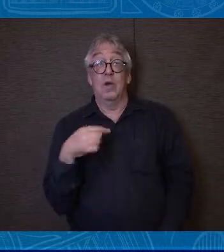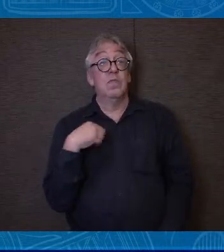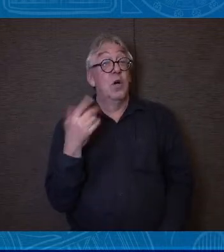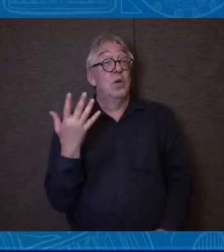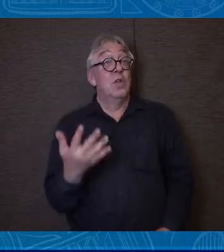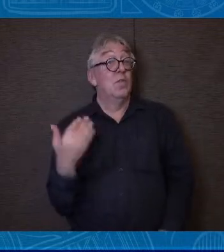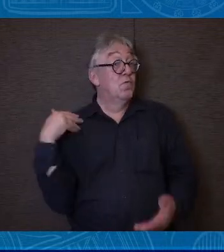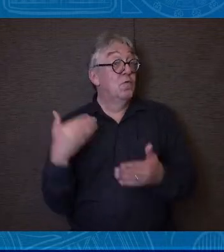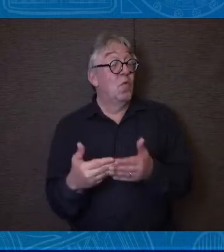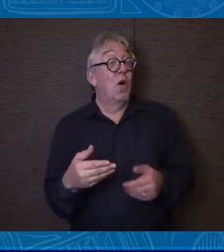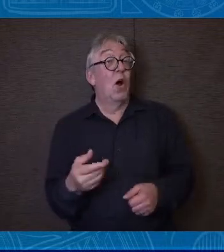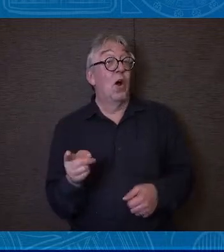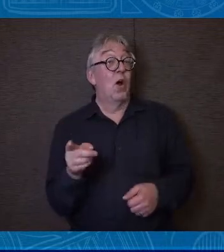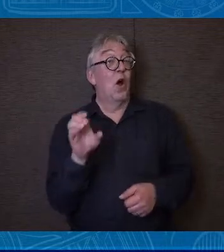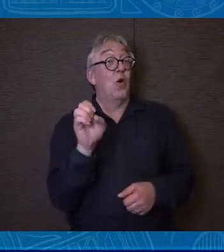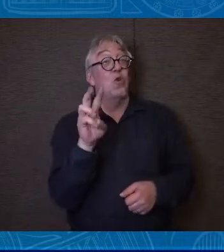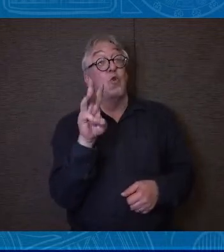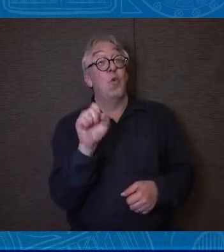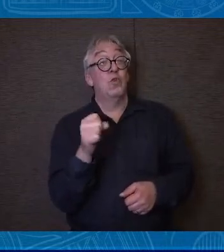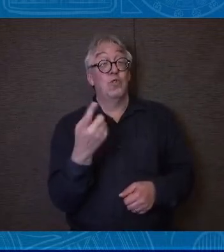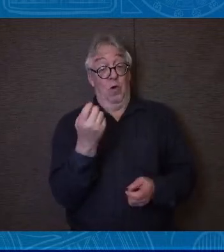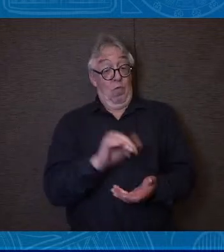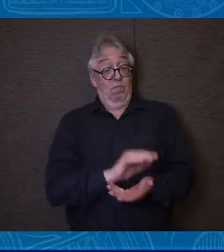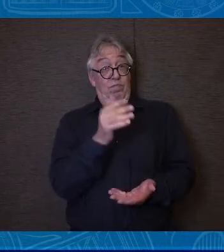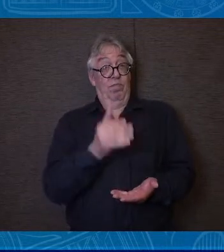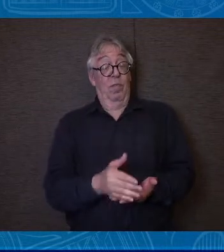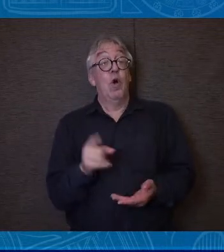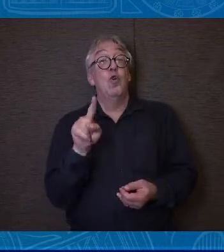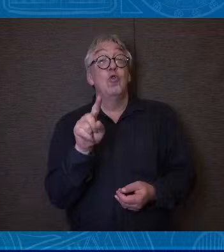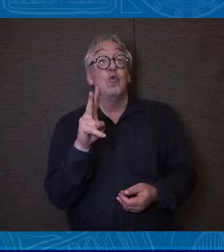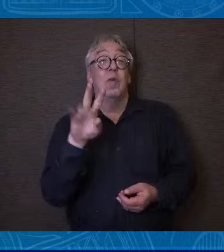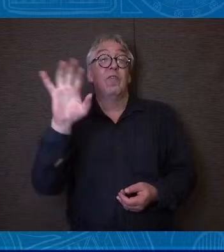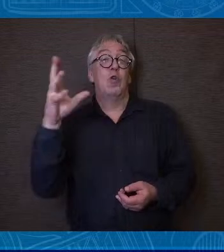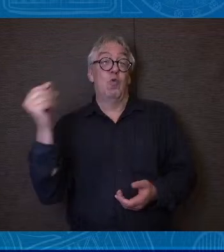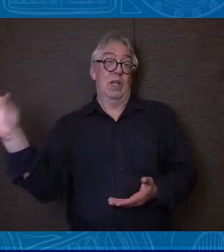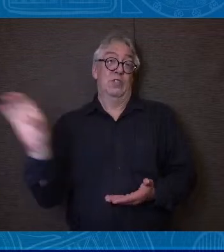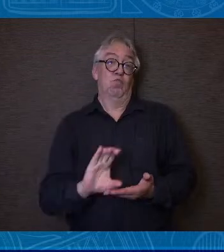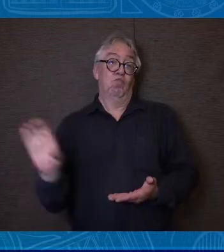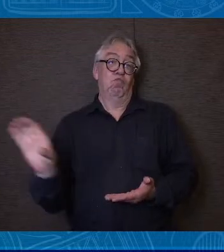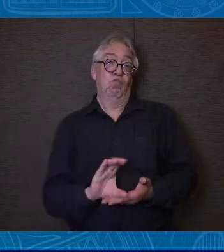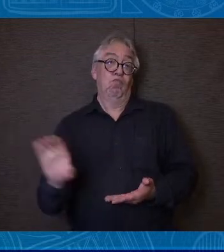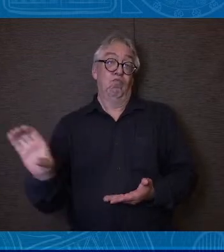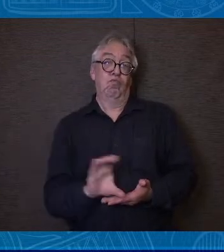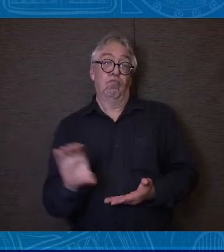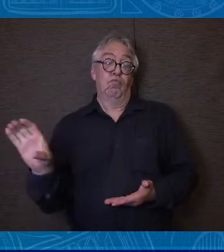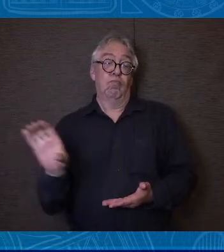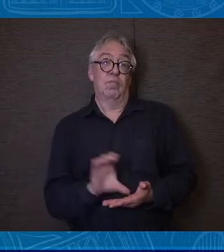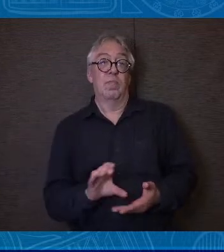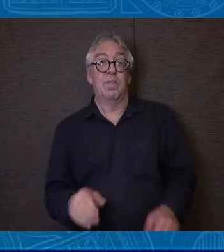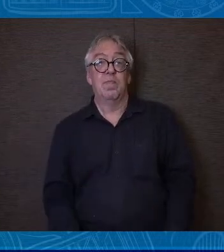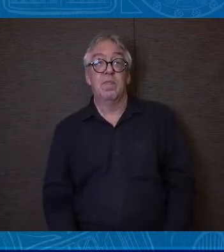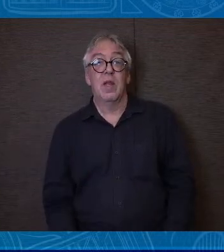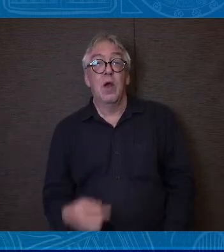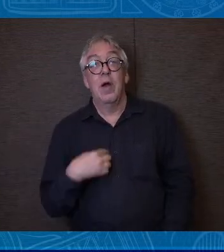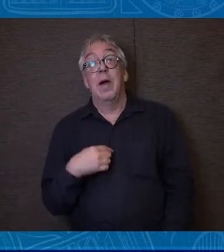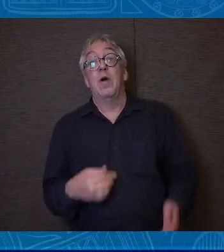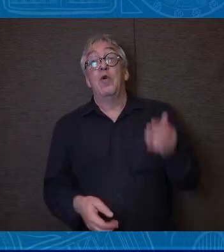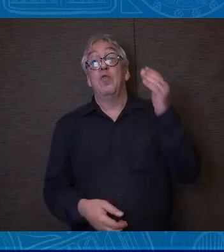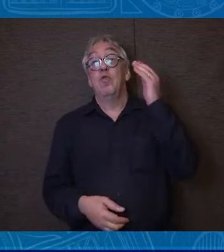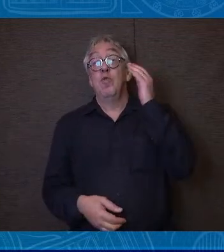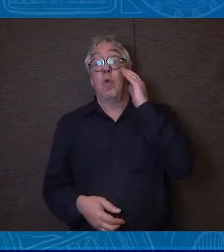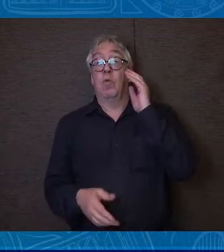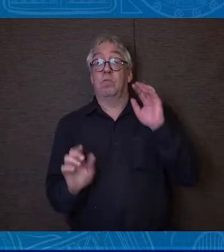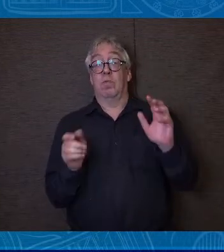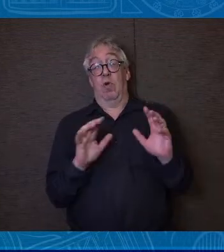Fund. In terms of the scale of the challenge of early warning, we all know that 1/3 of the countries